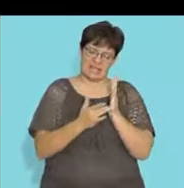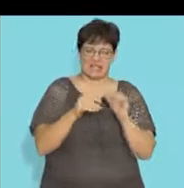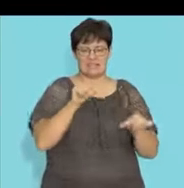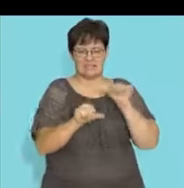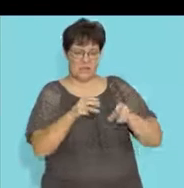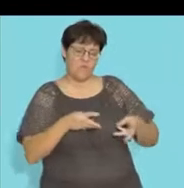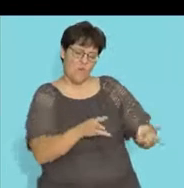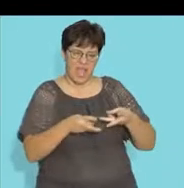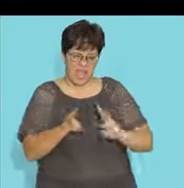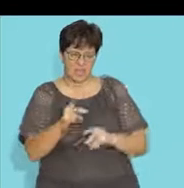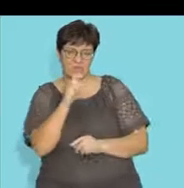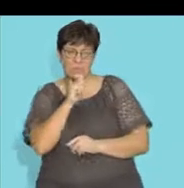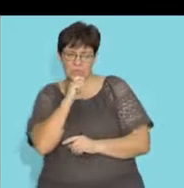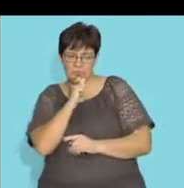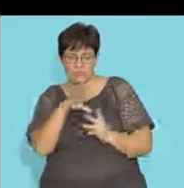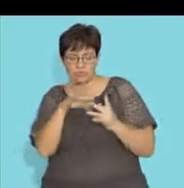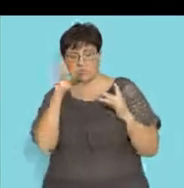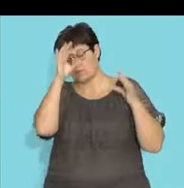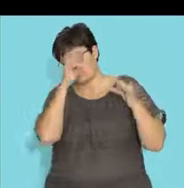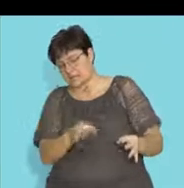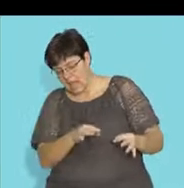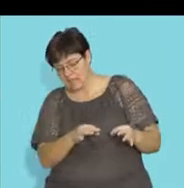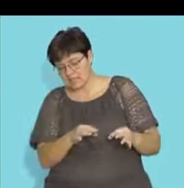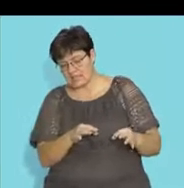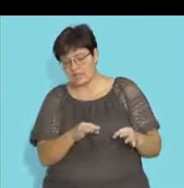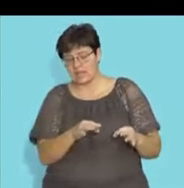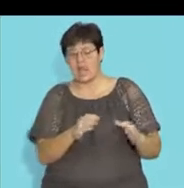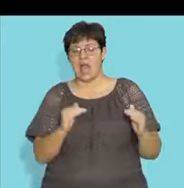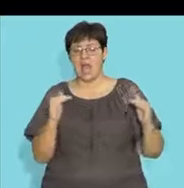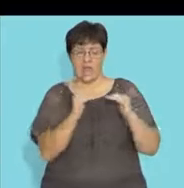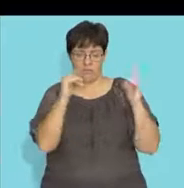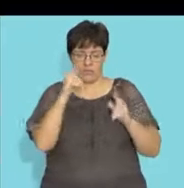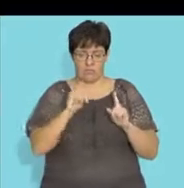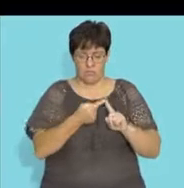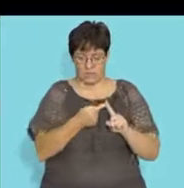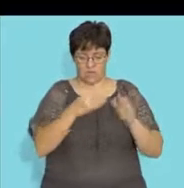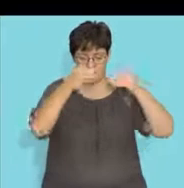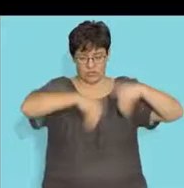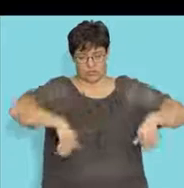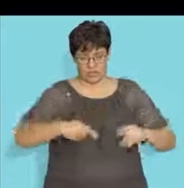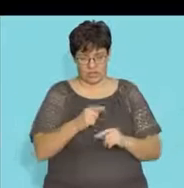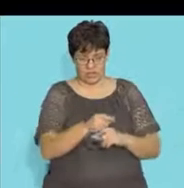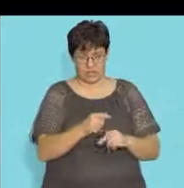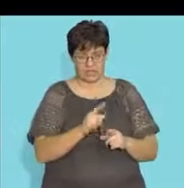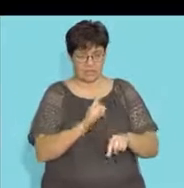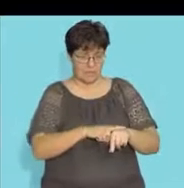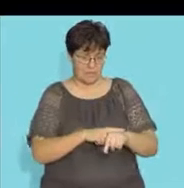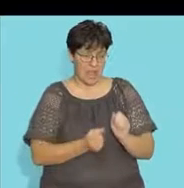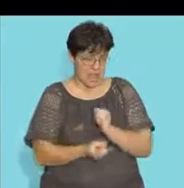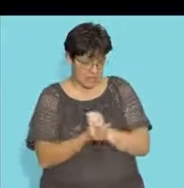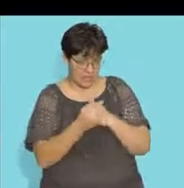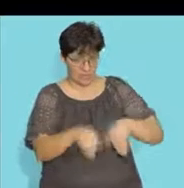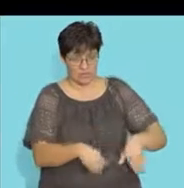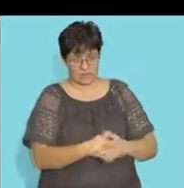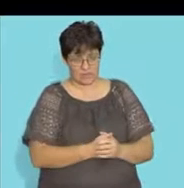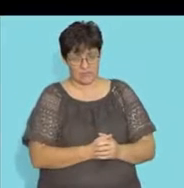or method used to determine the equivalence point of a neutralization reaction.